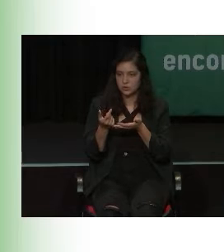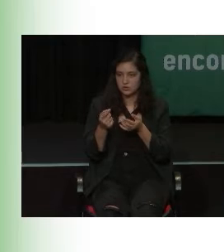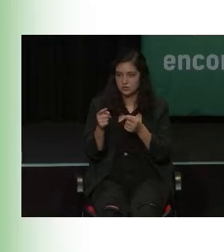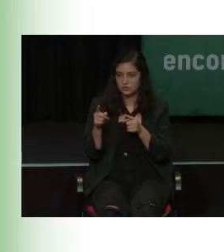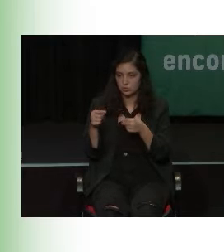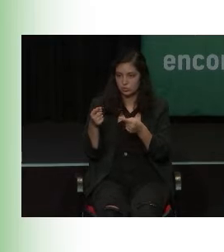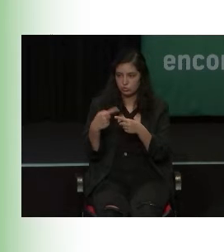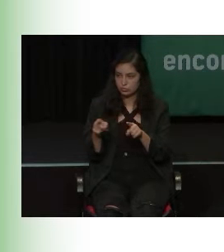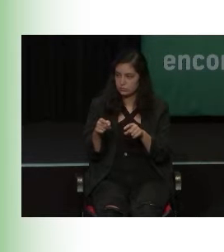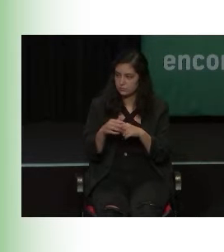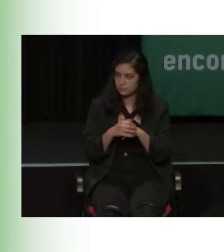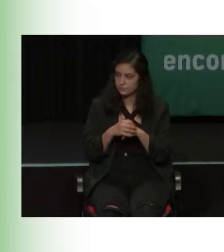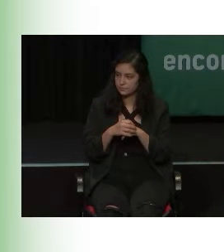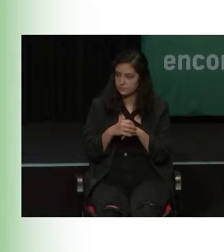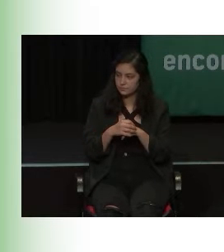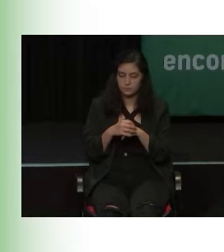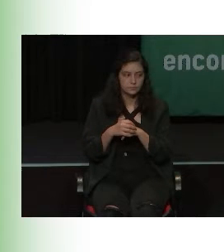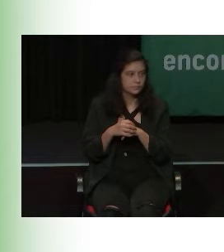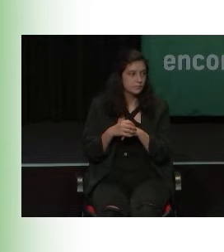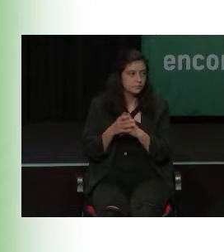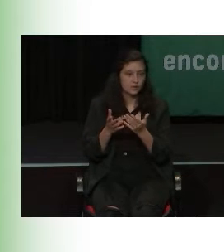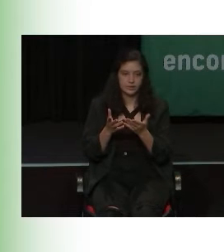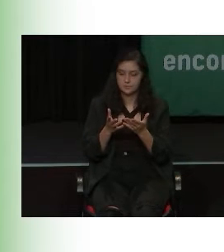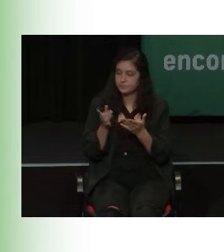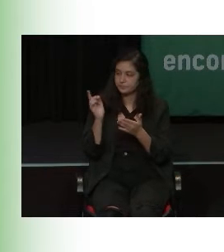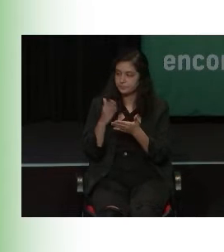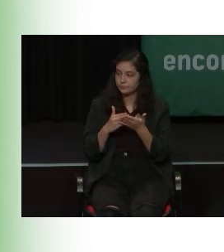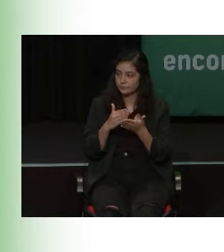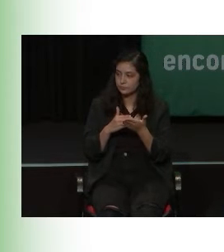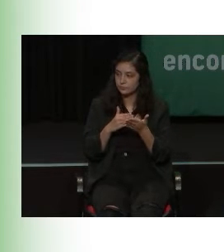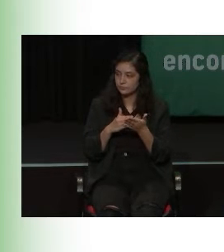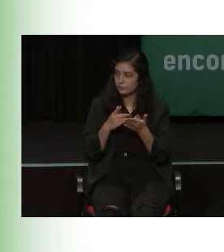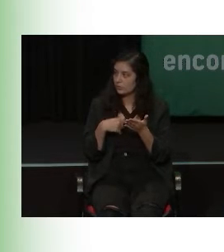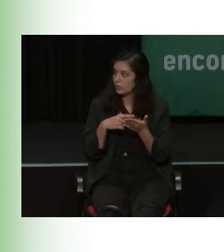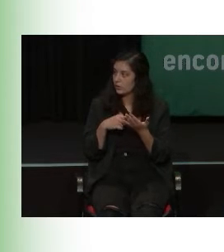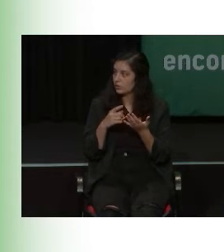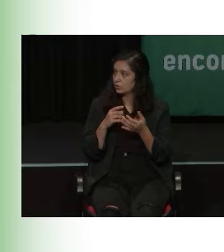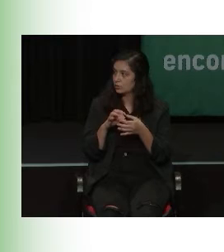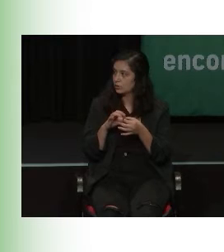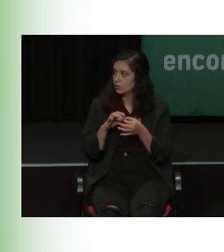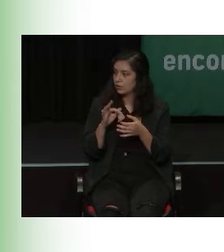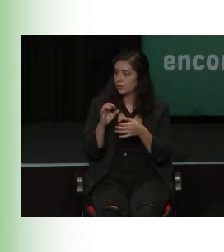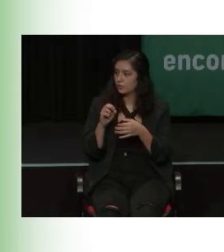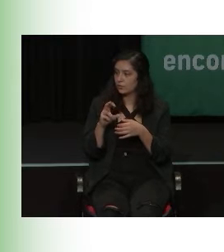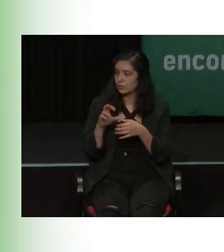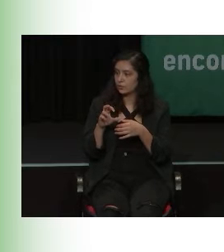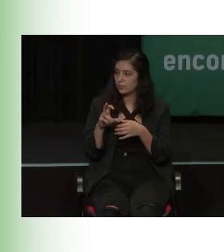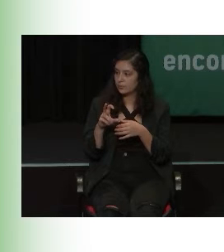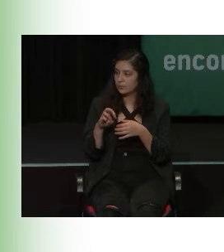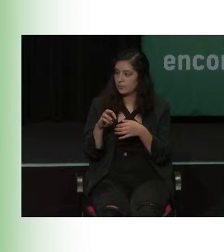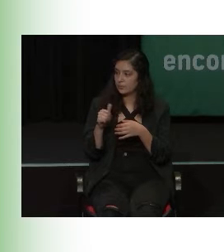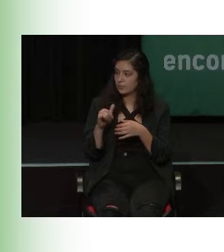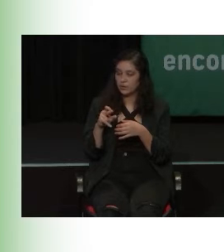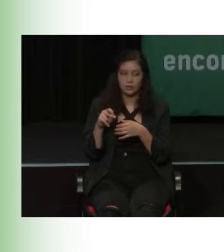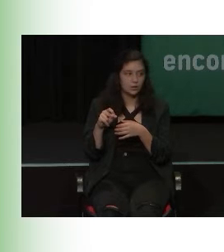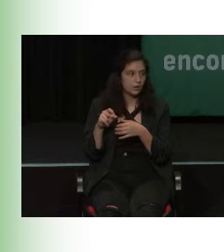others. Com quase todos os outros. So, in this study, we tested furbina, that is a natural